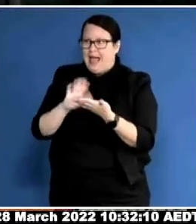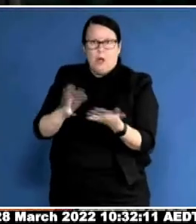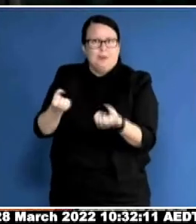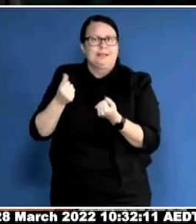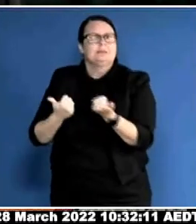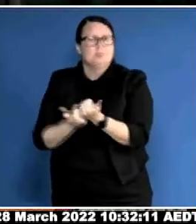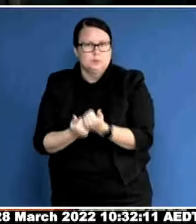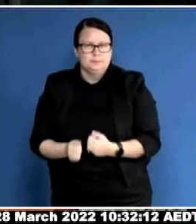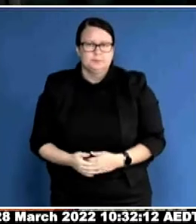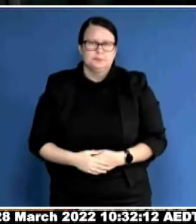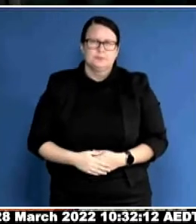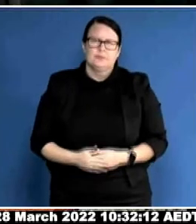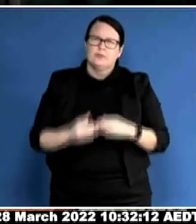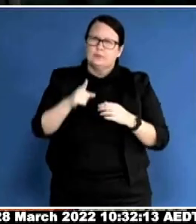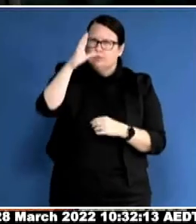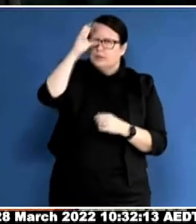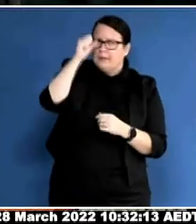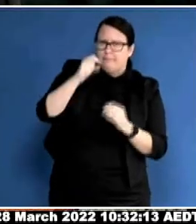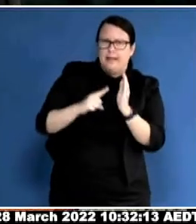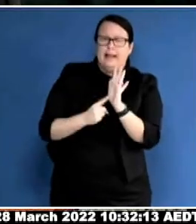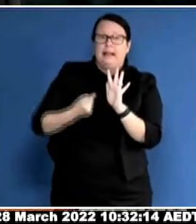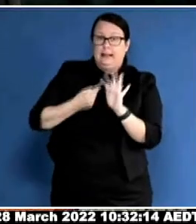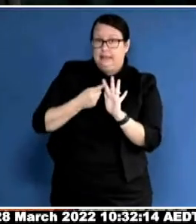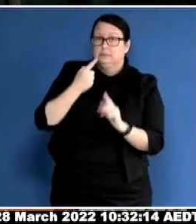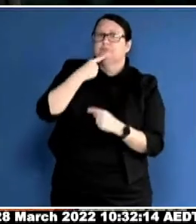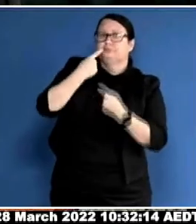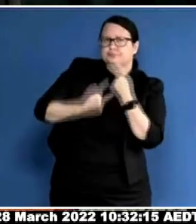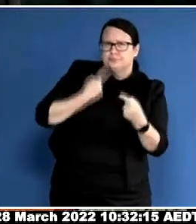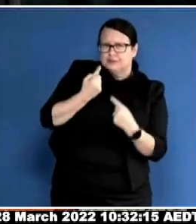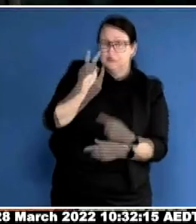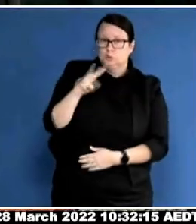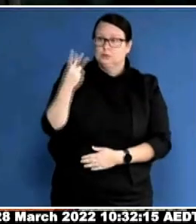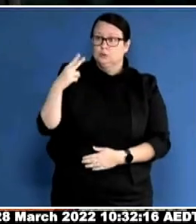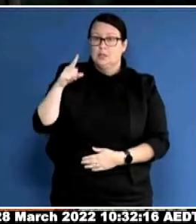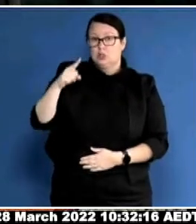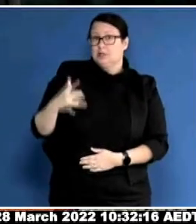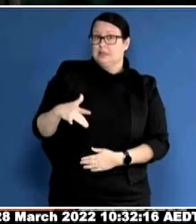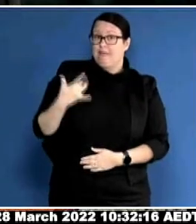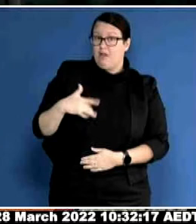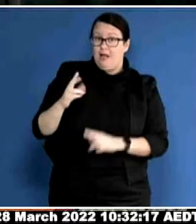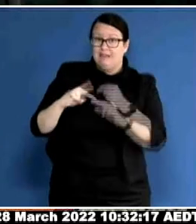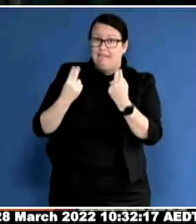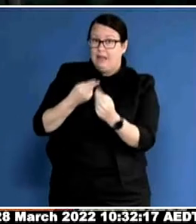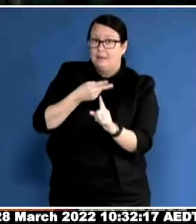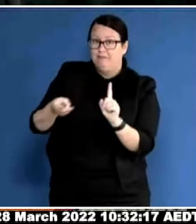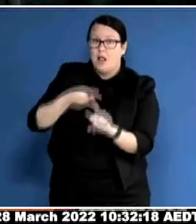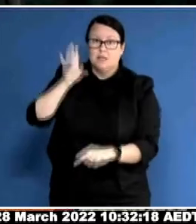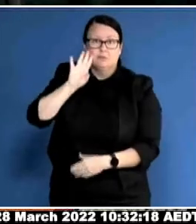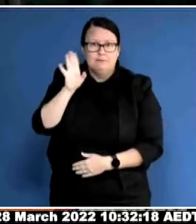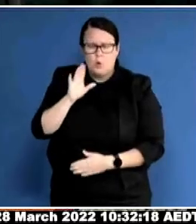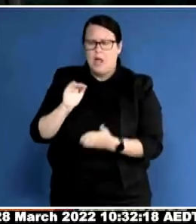2020 that she was also a survivor of family violence and she is now an